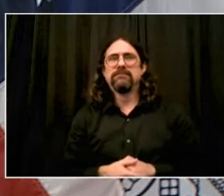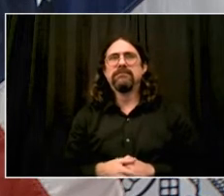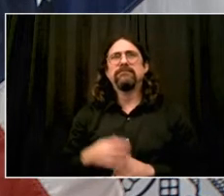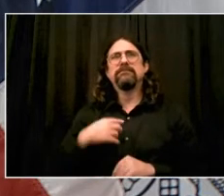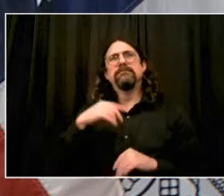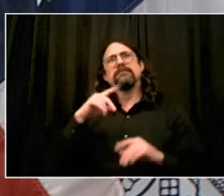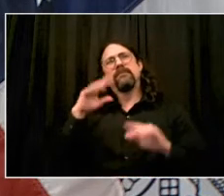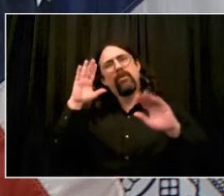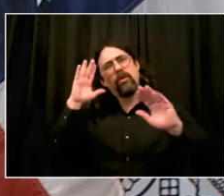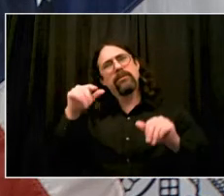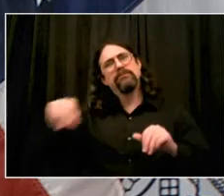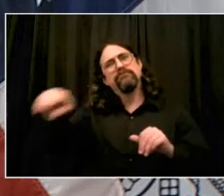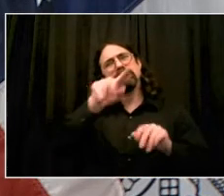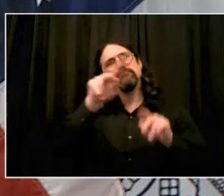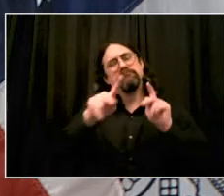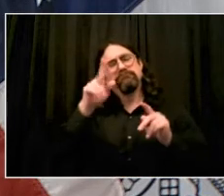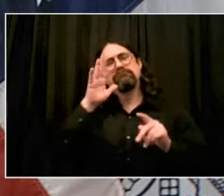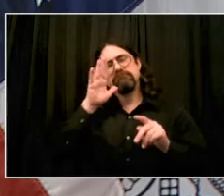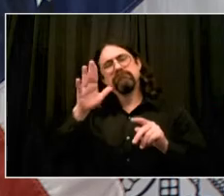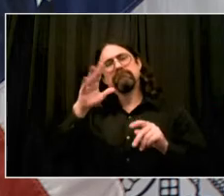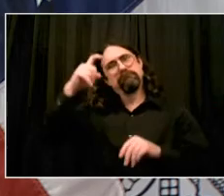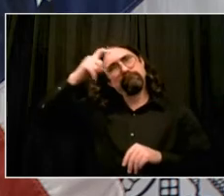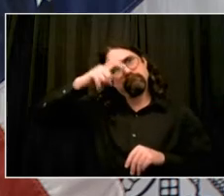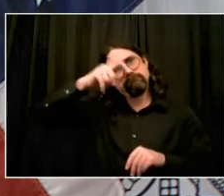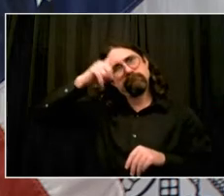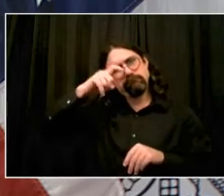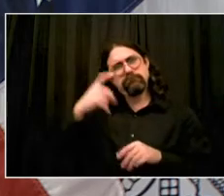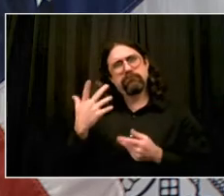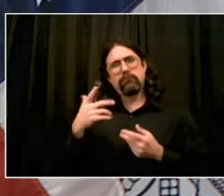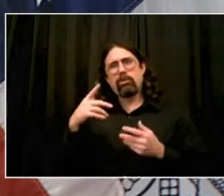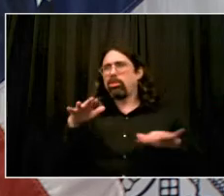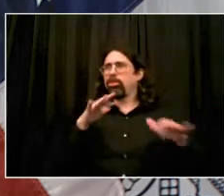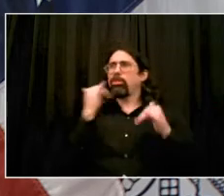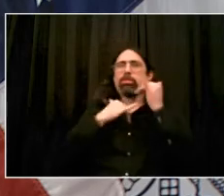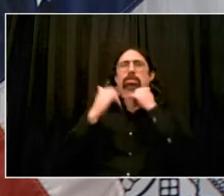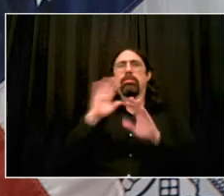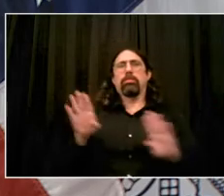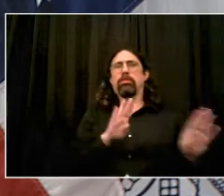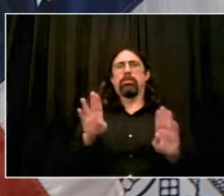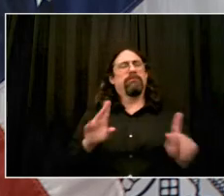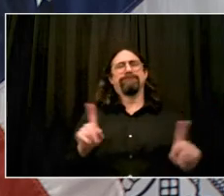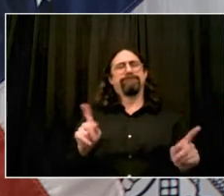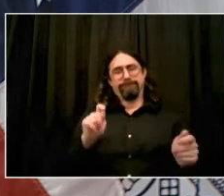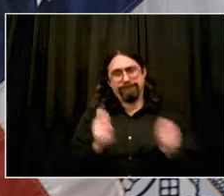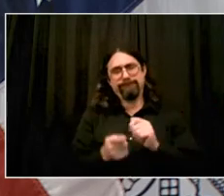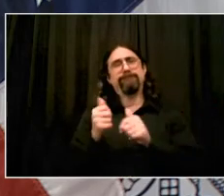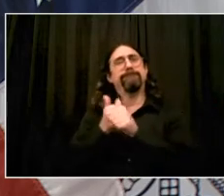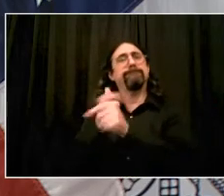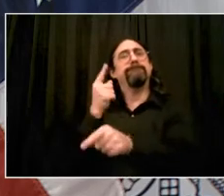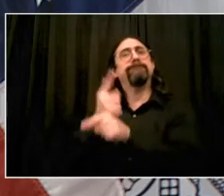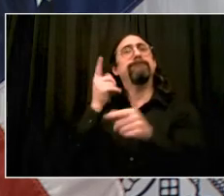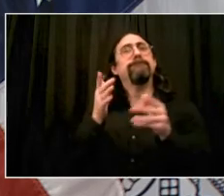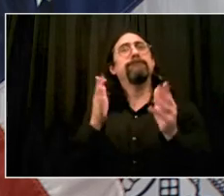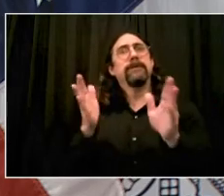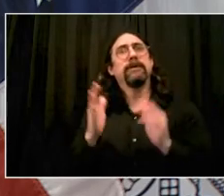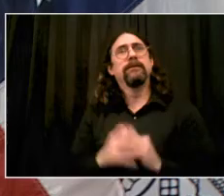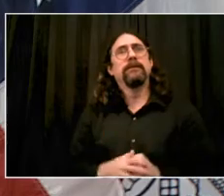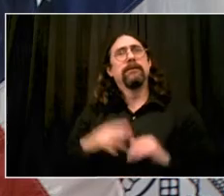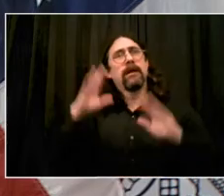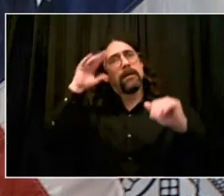And that is going to affect some of what we see in terms of hospitalizations. Dr. Varma, you want to add?